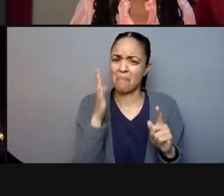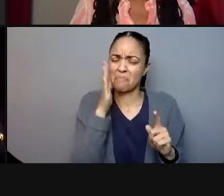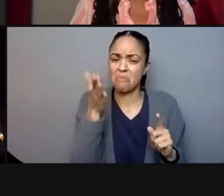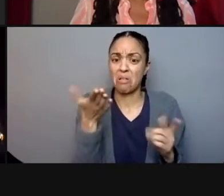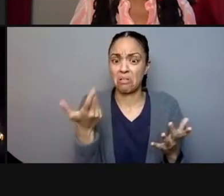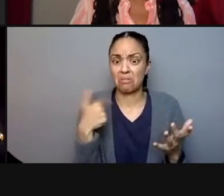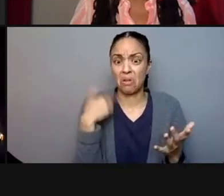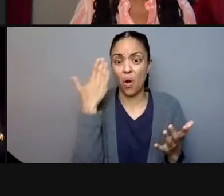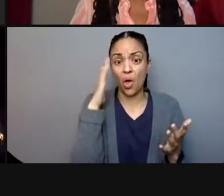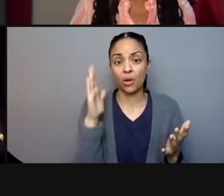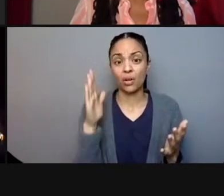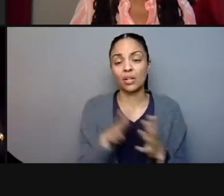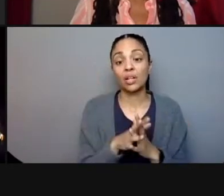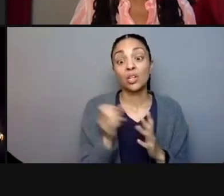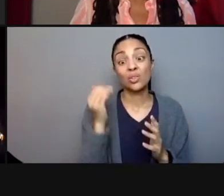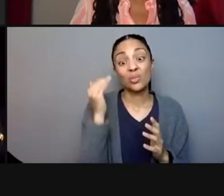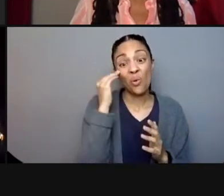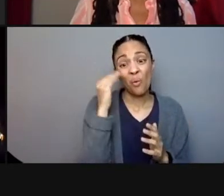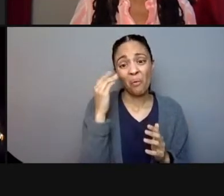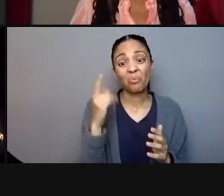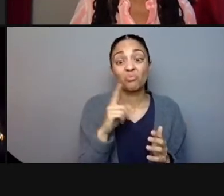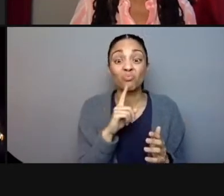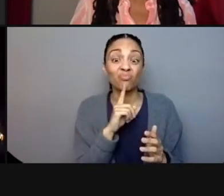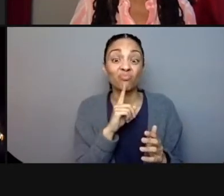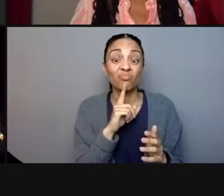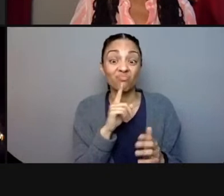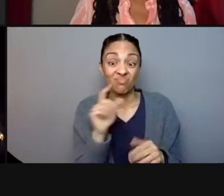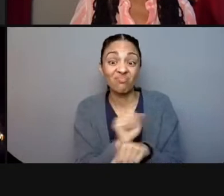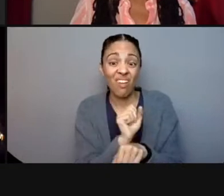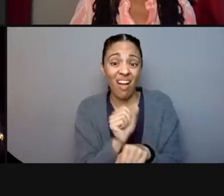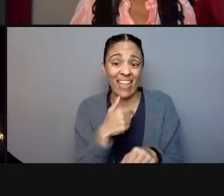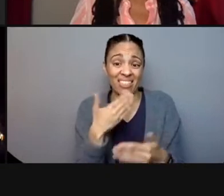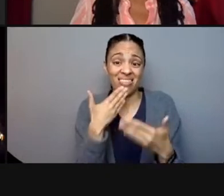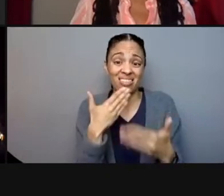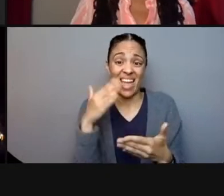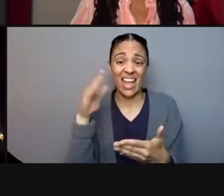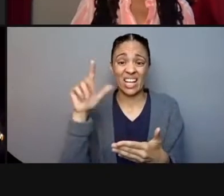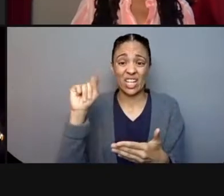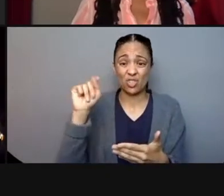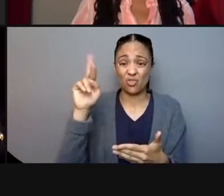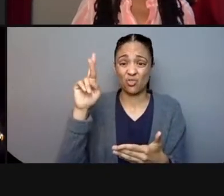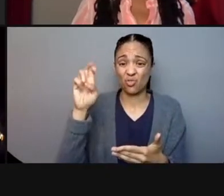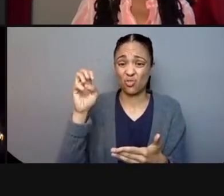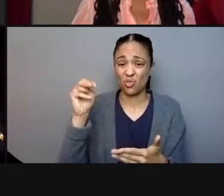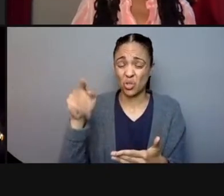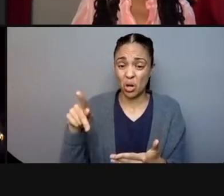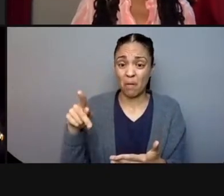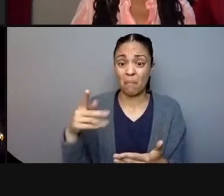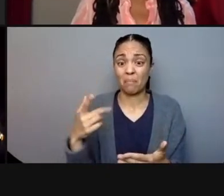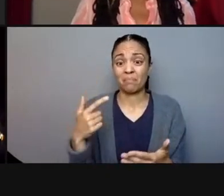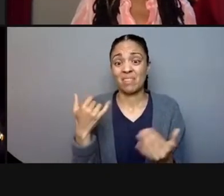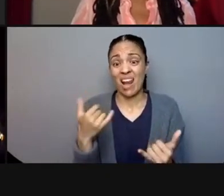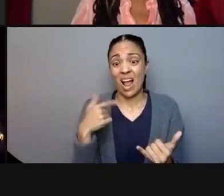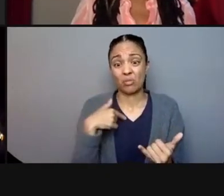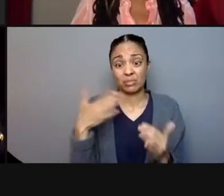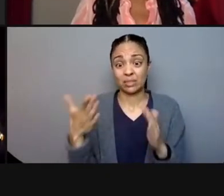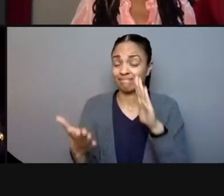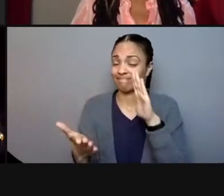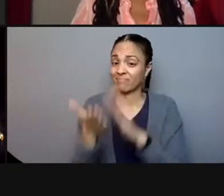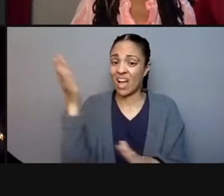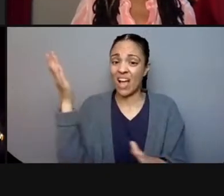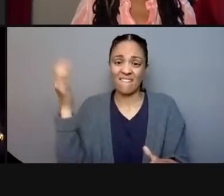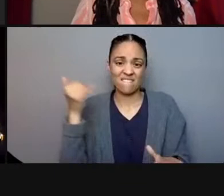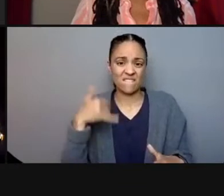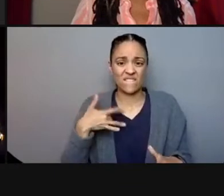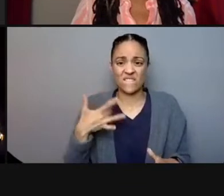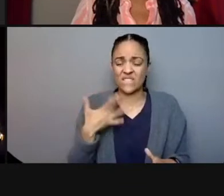because he put us in this place, and now that he's gone, everything's exploding, man. So, just keep on the lookout.